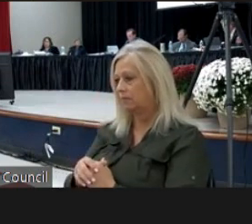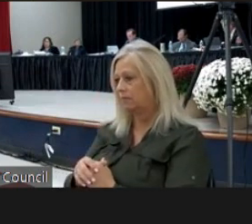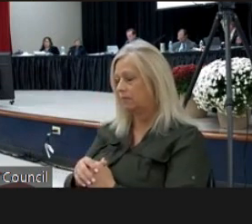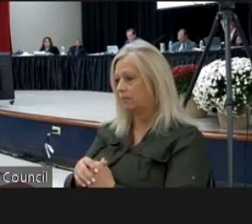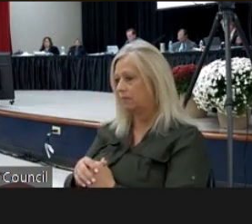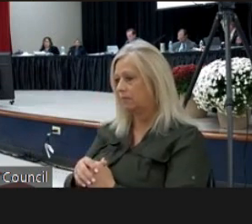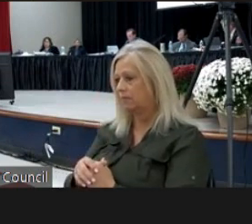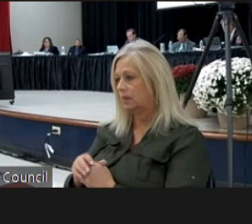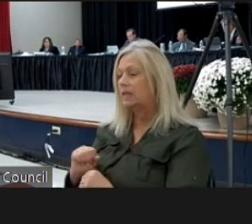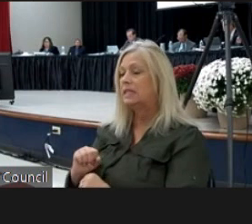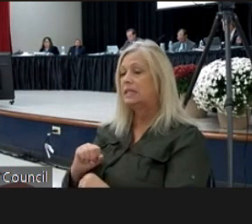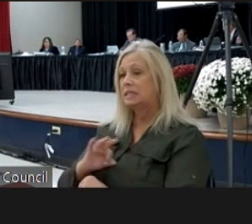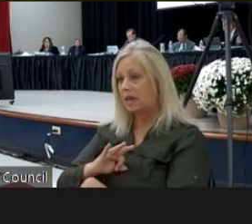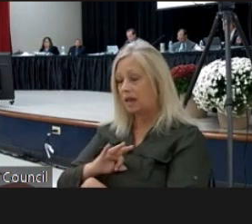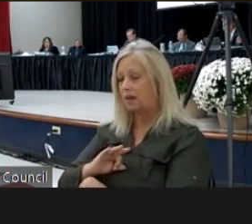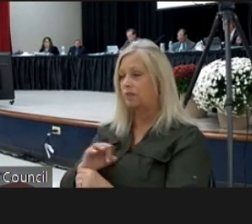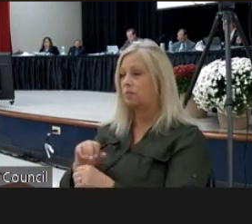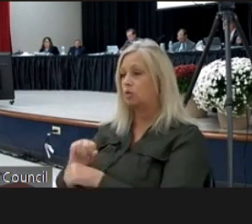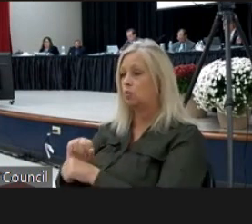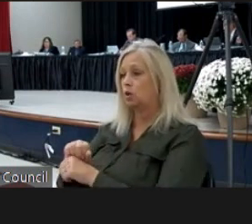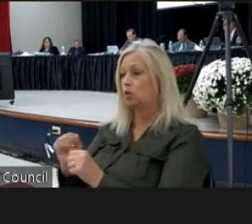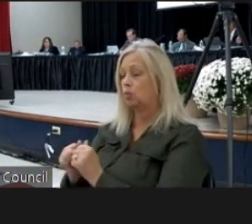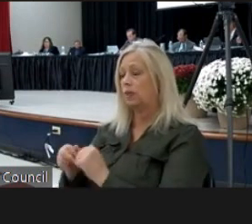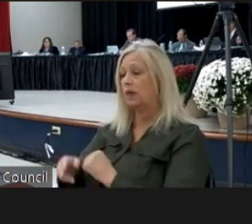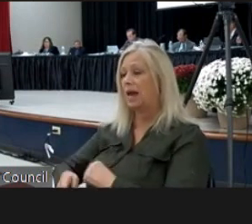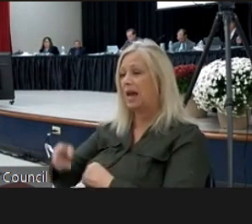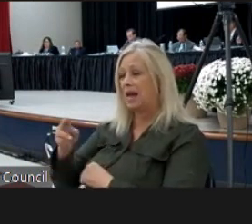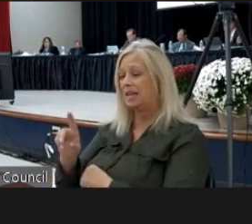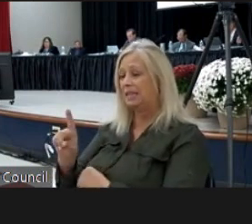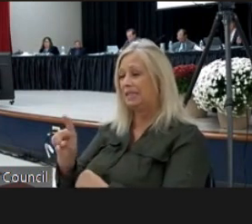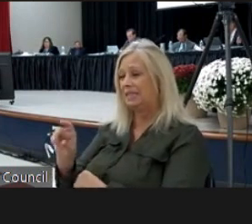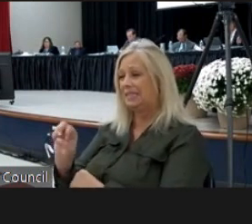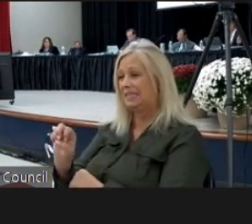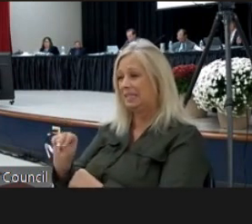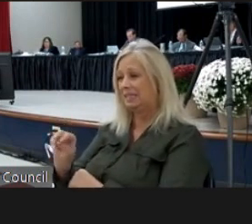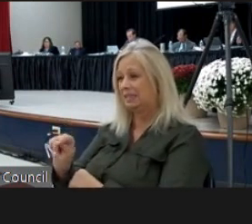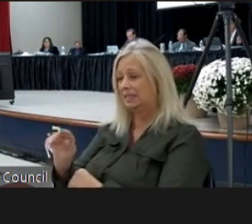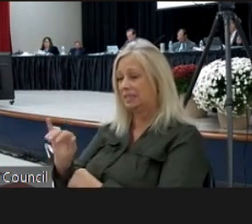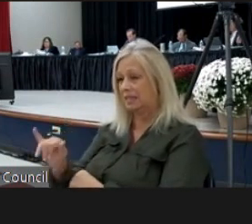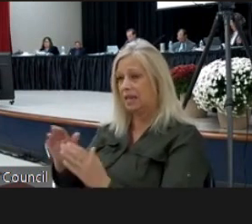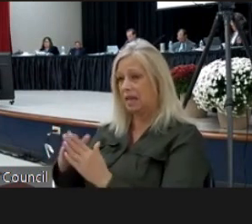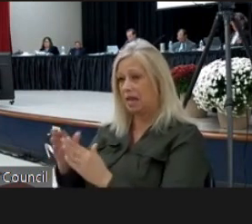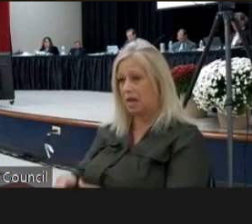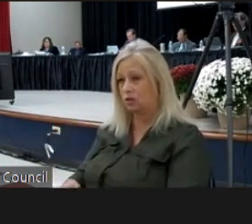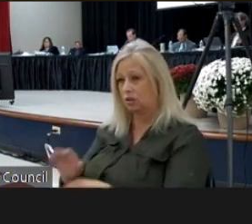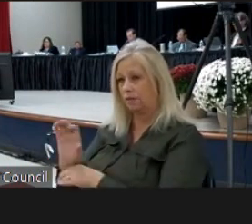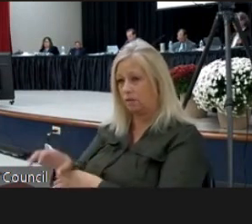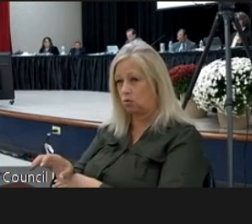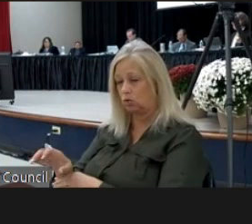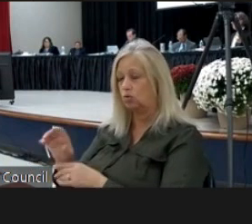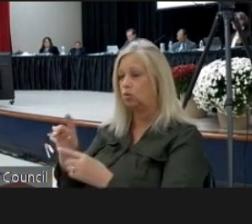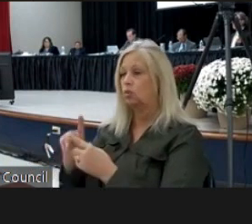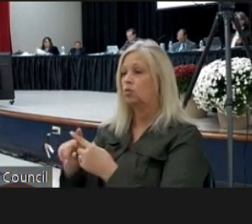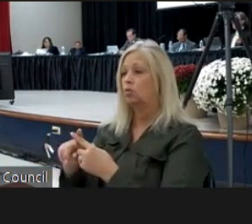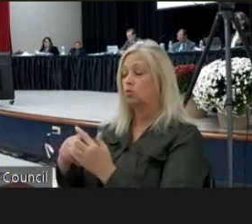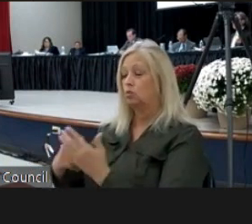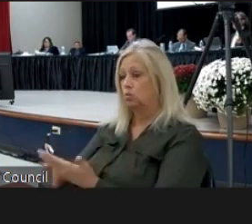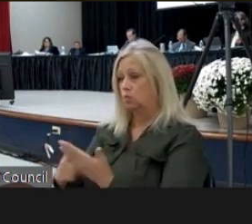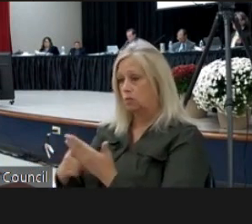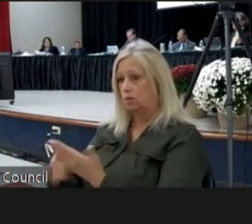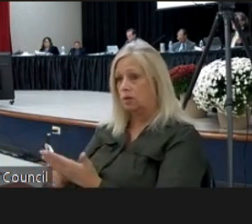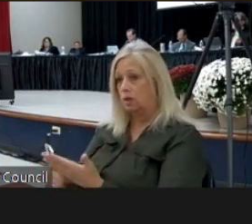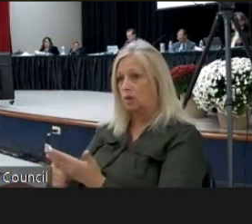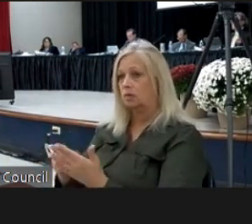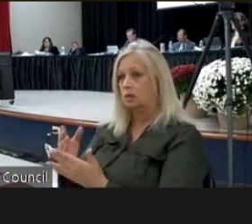Staff has been working with the High Density Housing Committee of the task force to talk through some